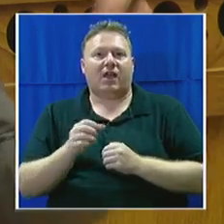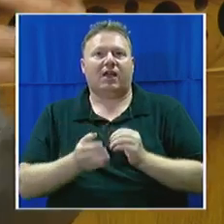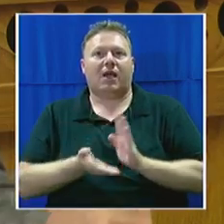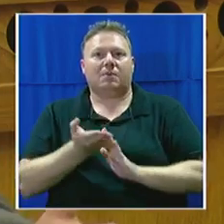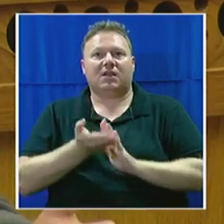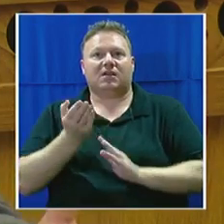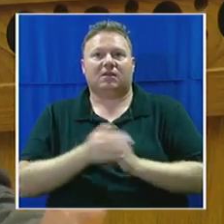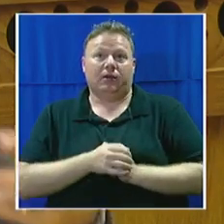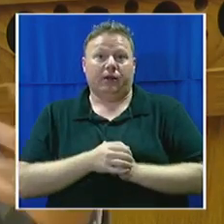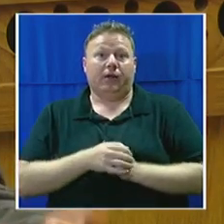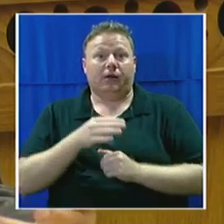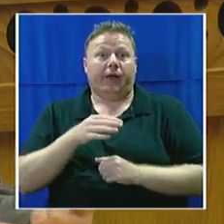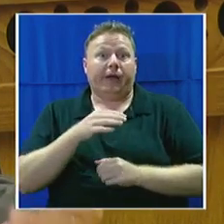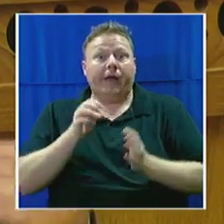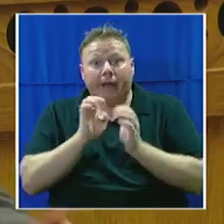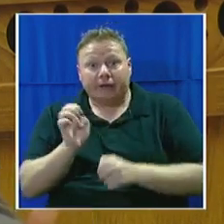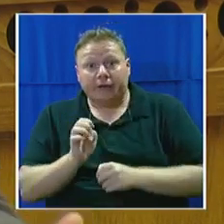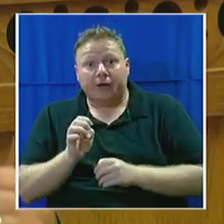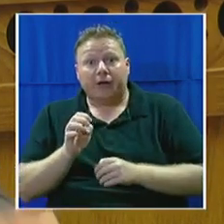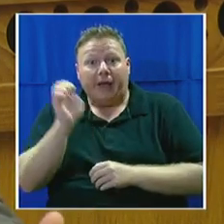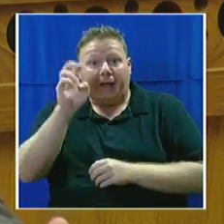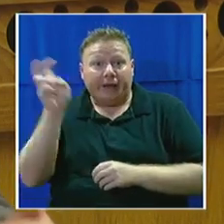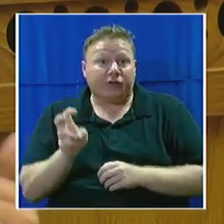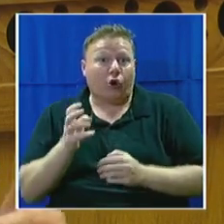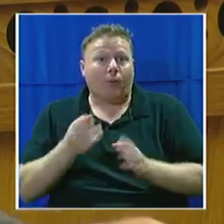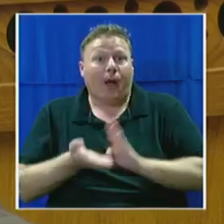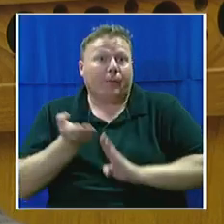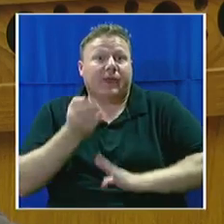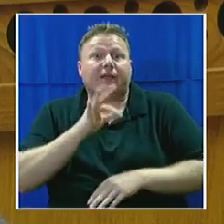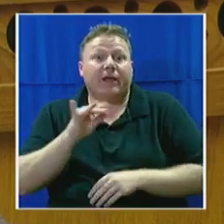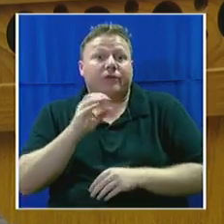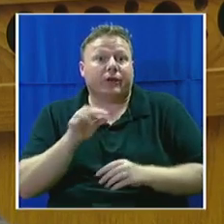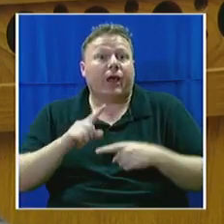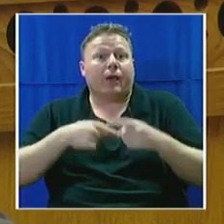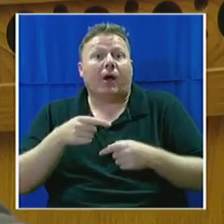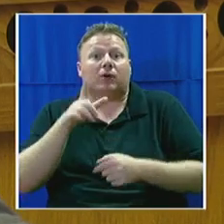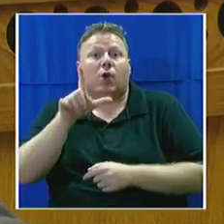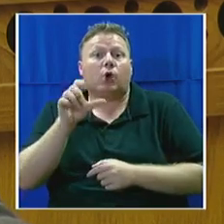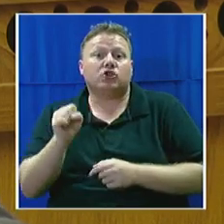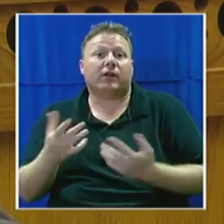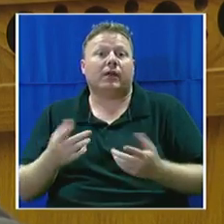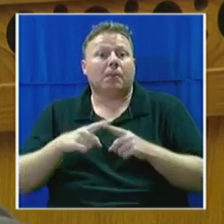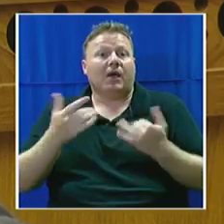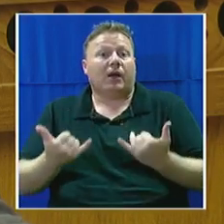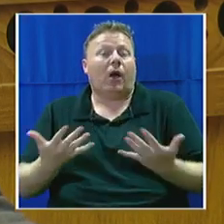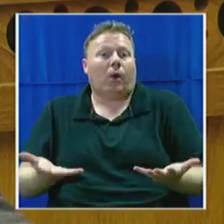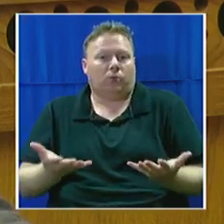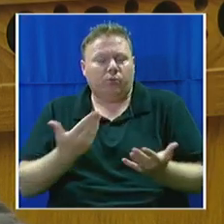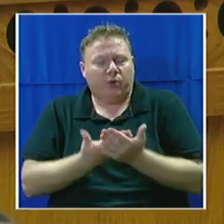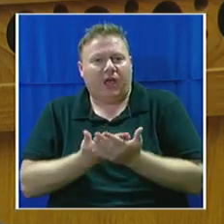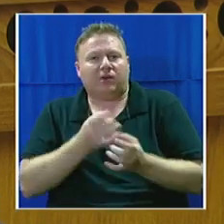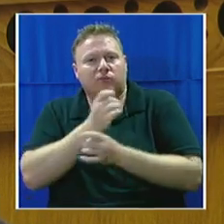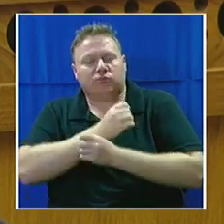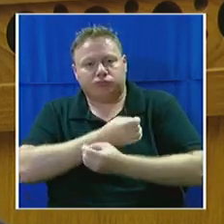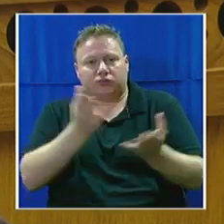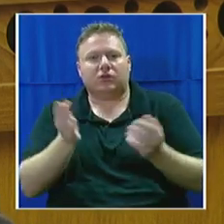give daily updates about load shedding, surely we can and should be giving updates about this pandemic. We don't